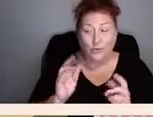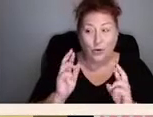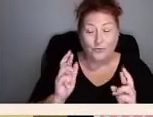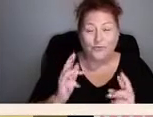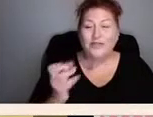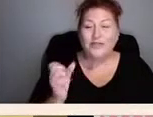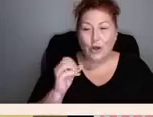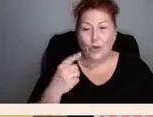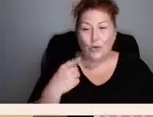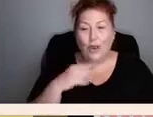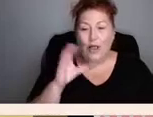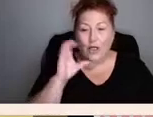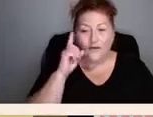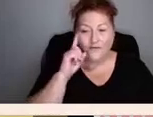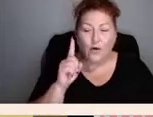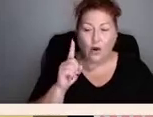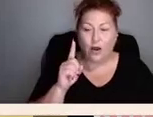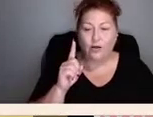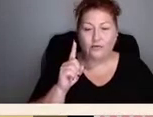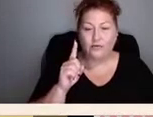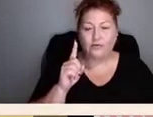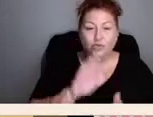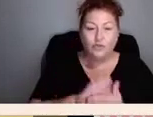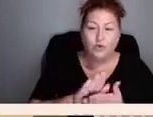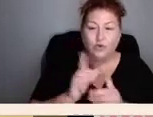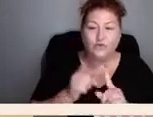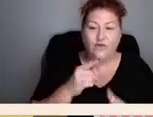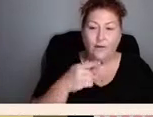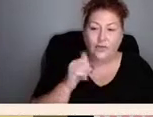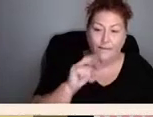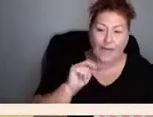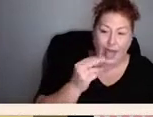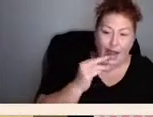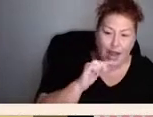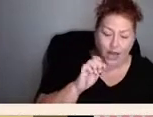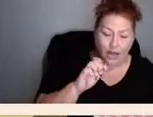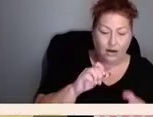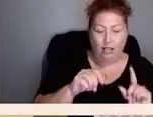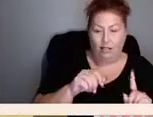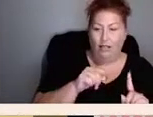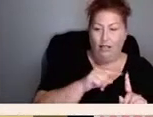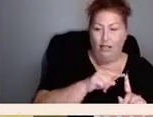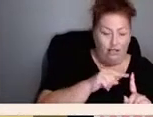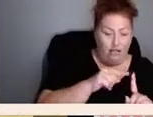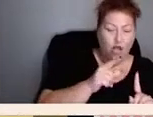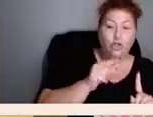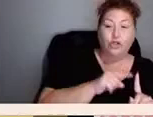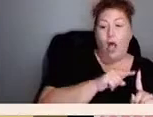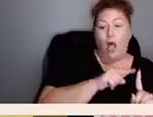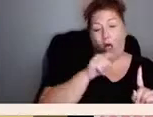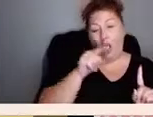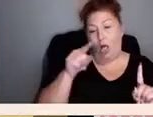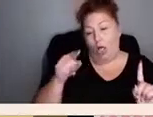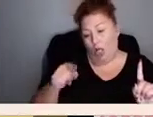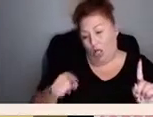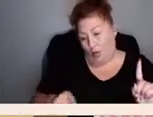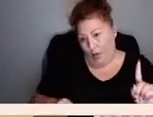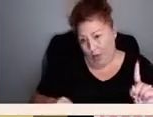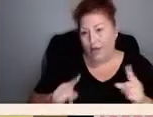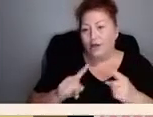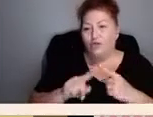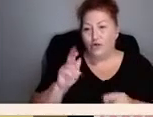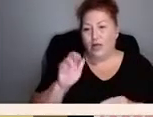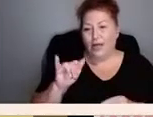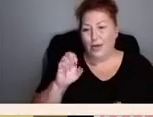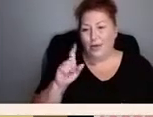for institutions from our Panhandle through Key West, and you can see we're pretty much covered, but